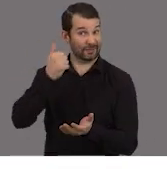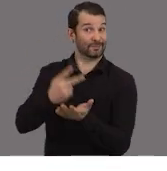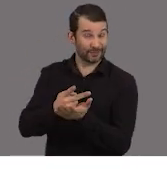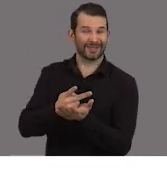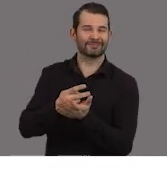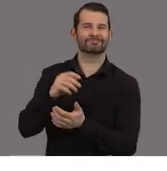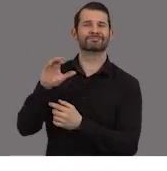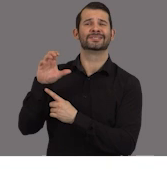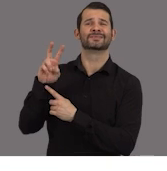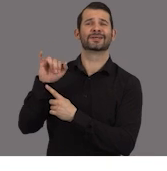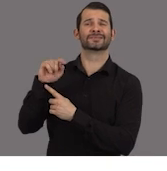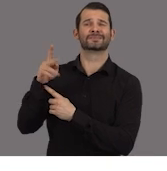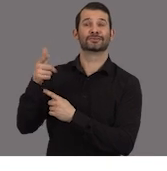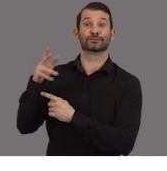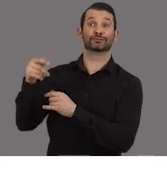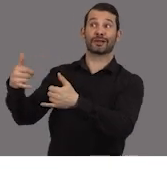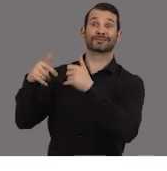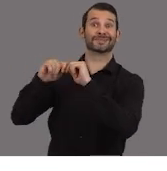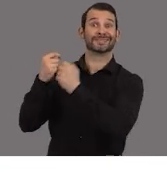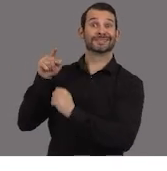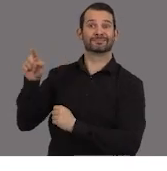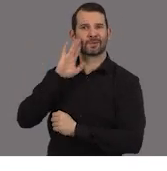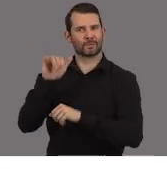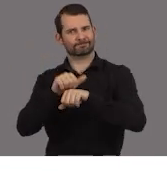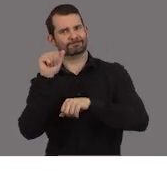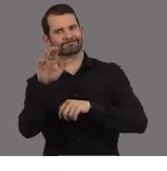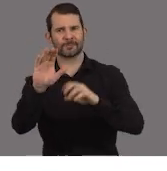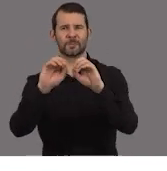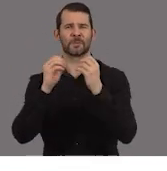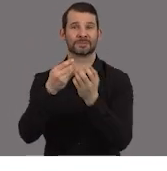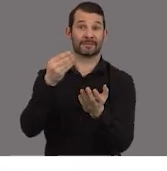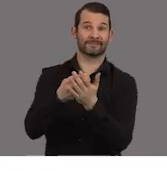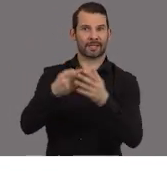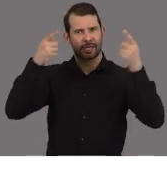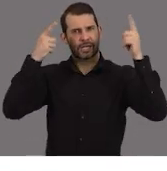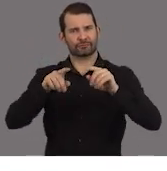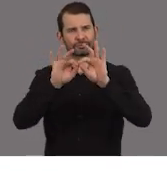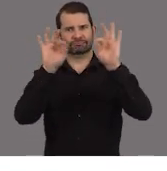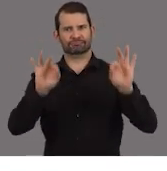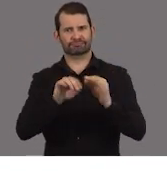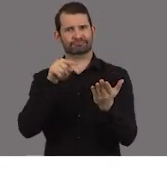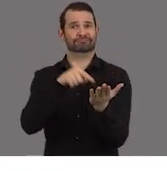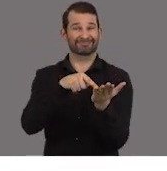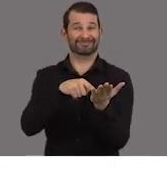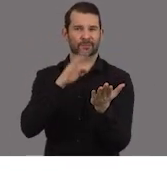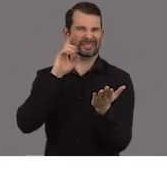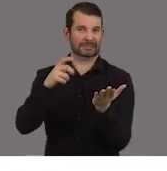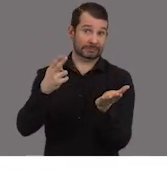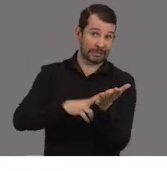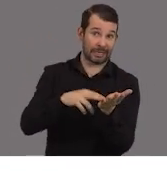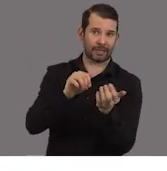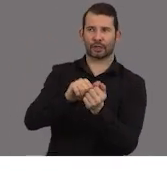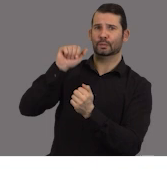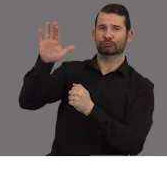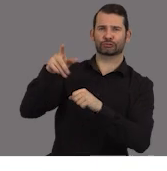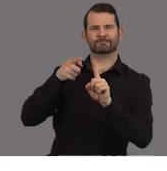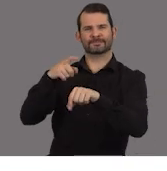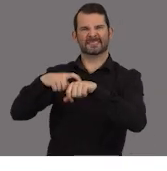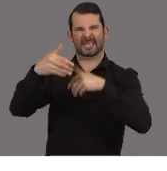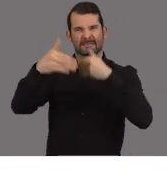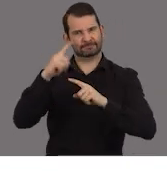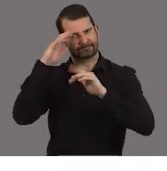the CVITP grant team will also send your organization a funding agreement that you'll need to sign and return